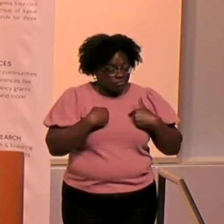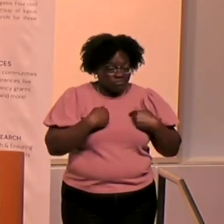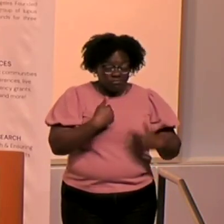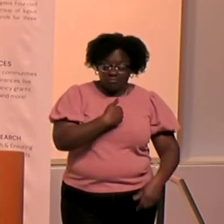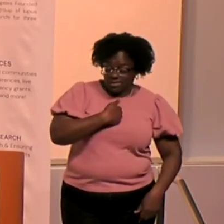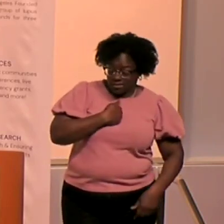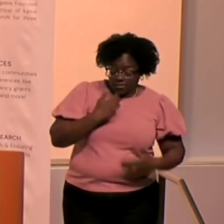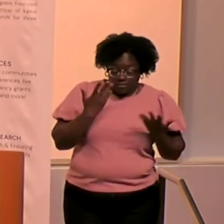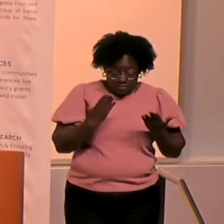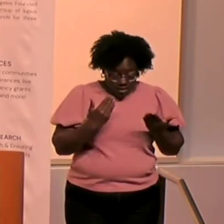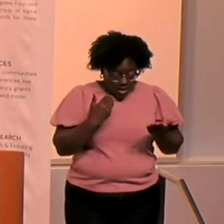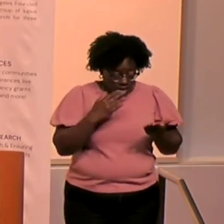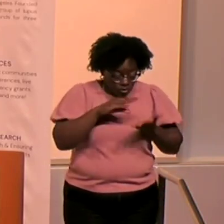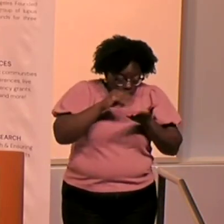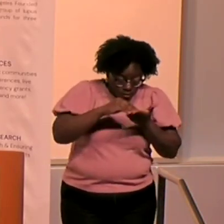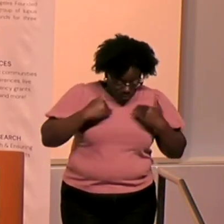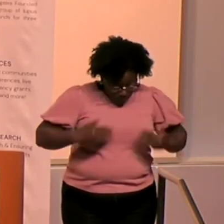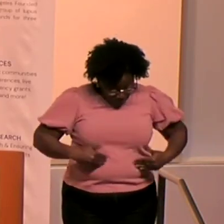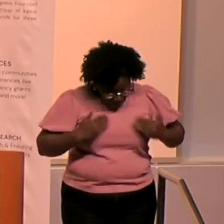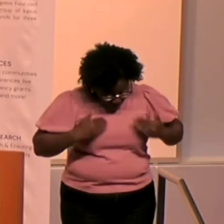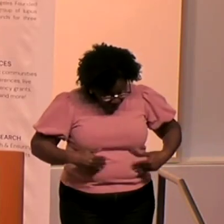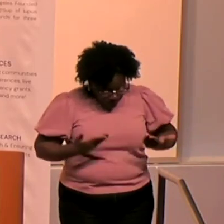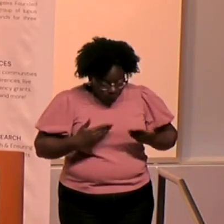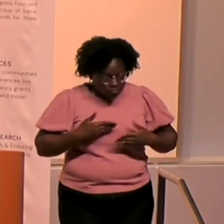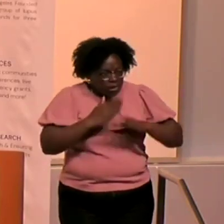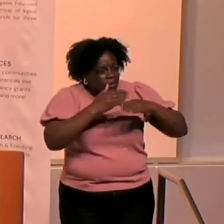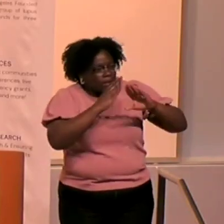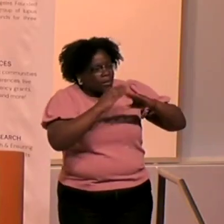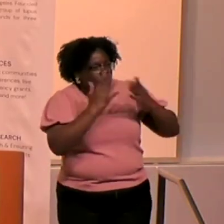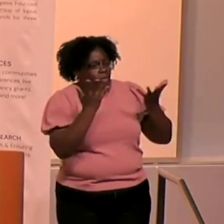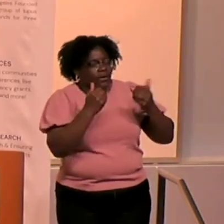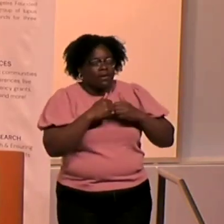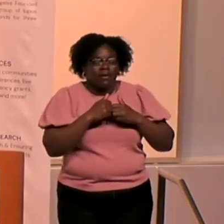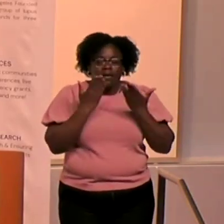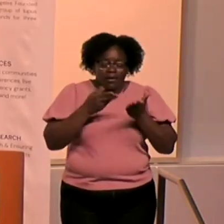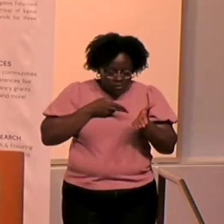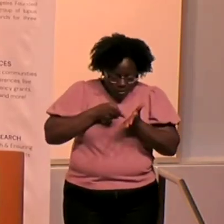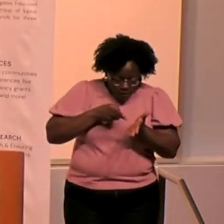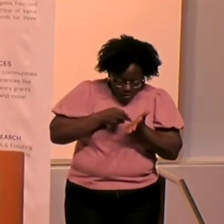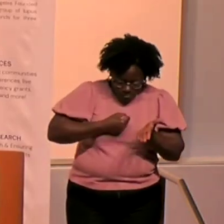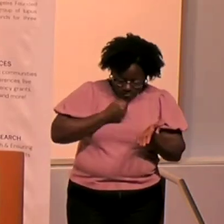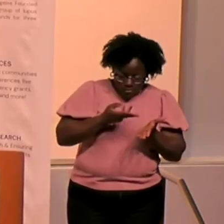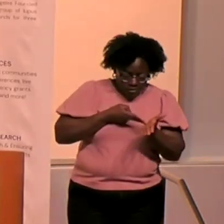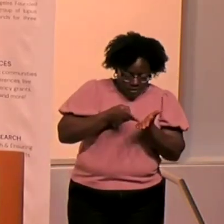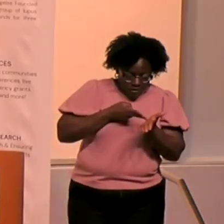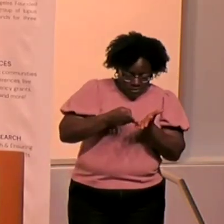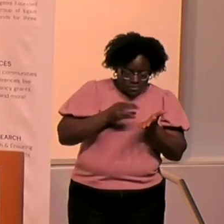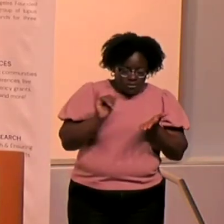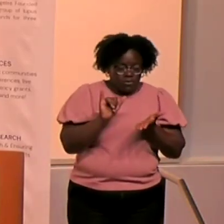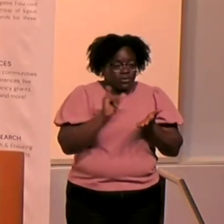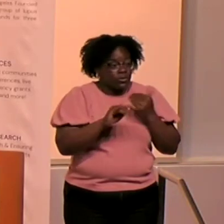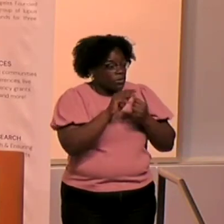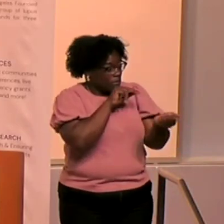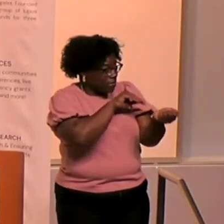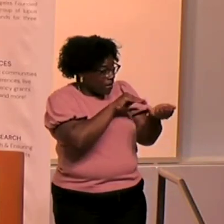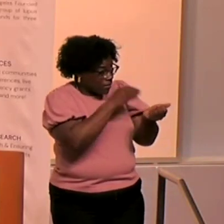my body. I had to know my limitations, and I had to be honest with myself and my